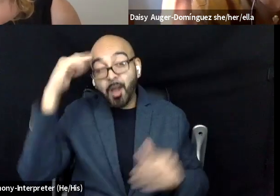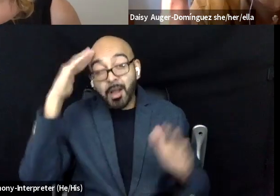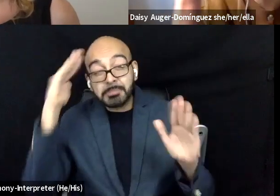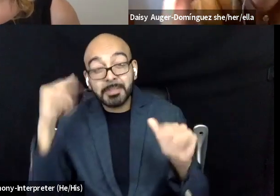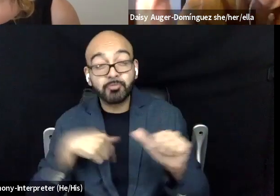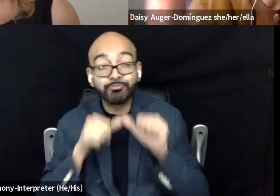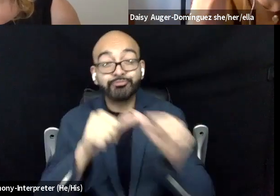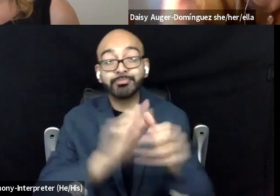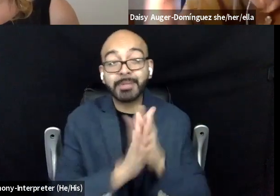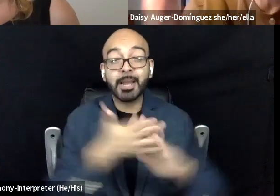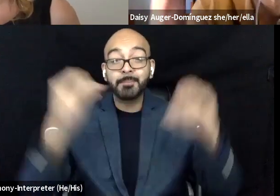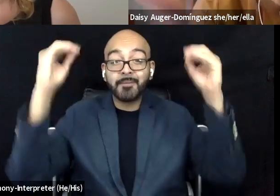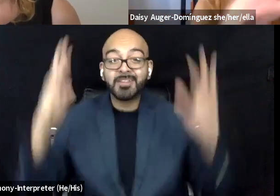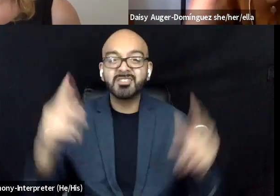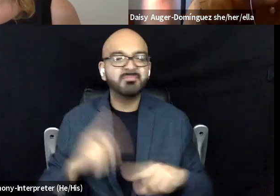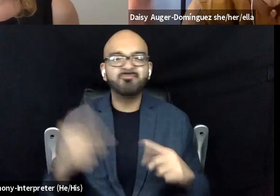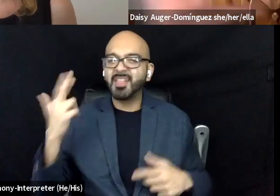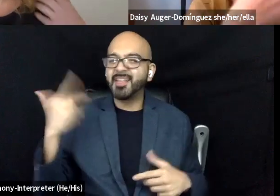that I could not live inside my head,